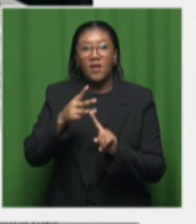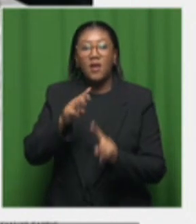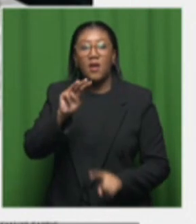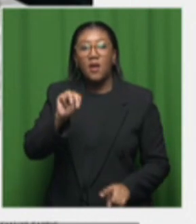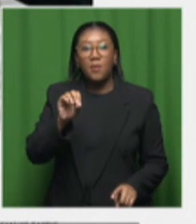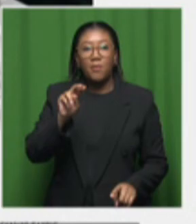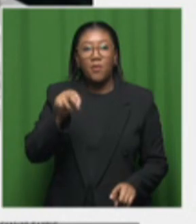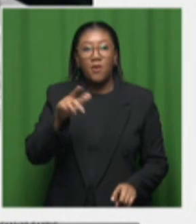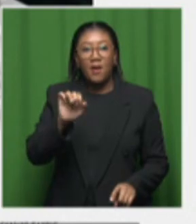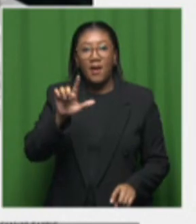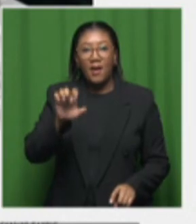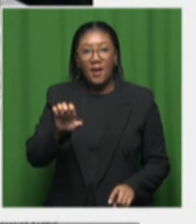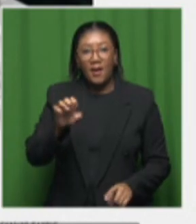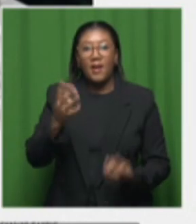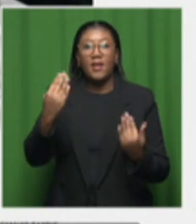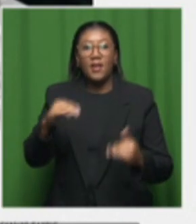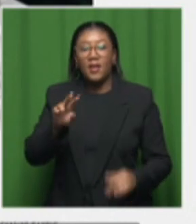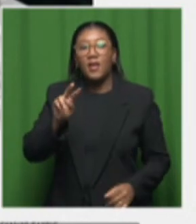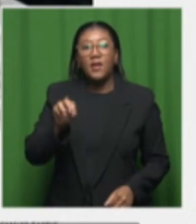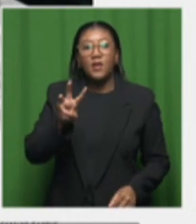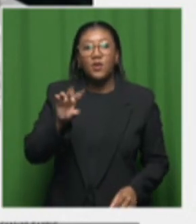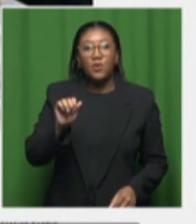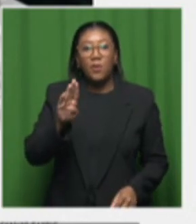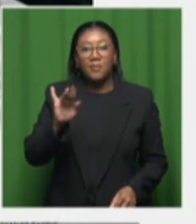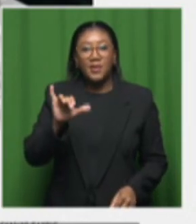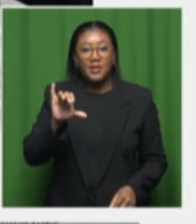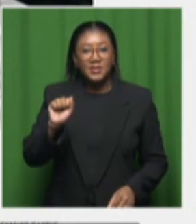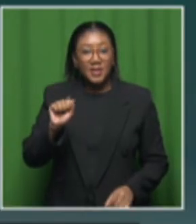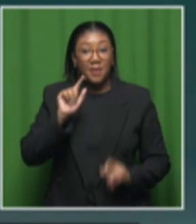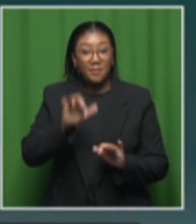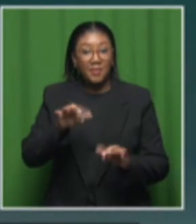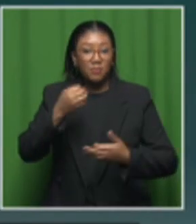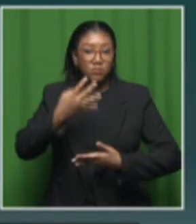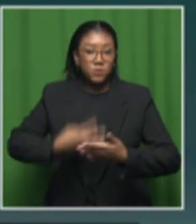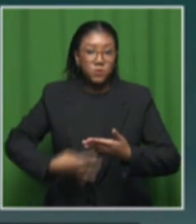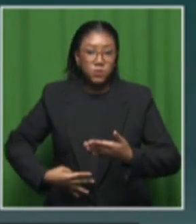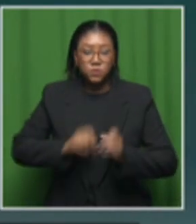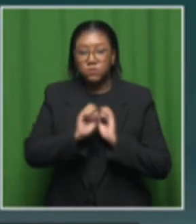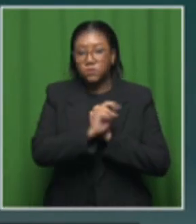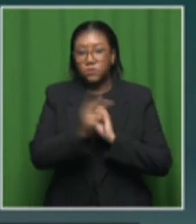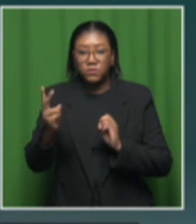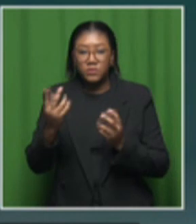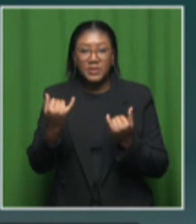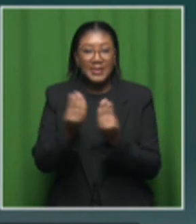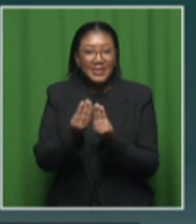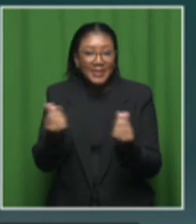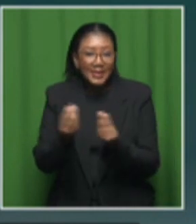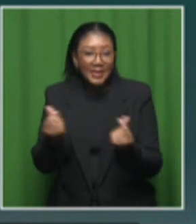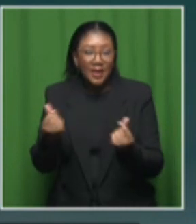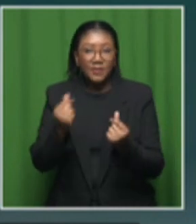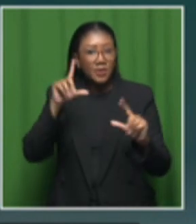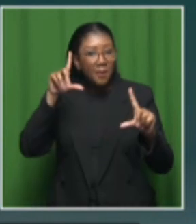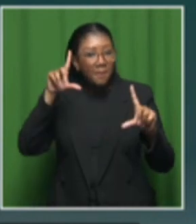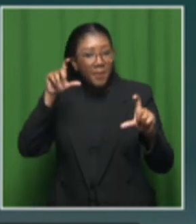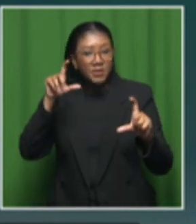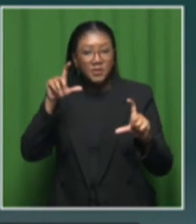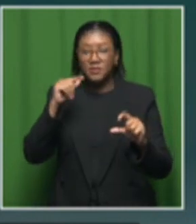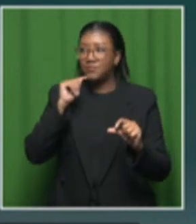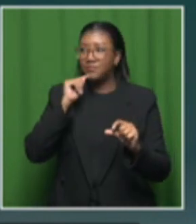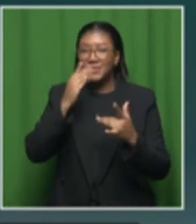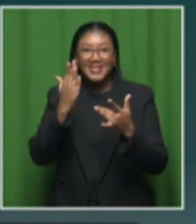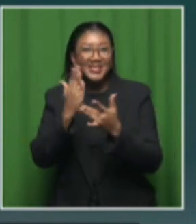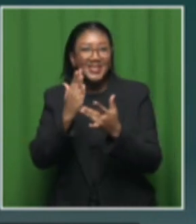and Nwabisa Ntlokwana. So the show, it includes paintings, it includes sculptures, textiles, photography, and digital media at large. And to